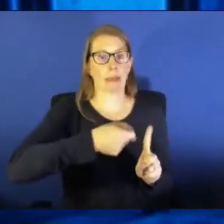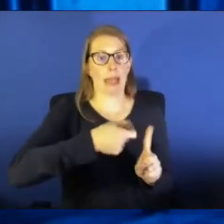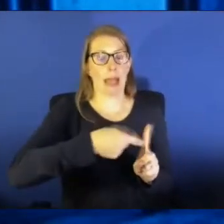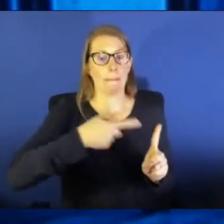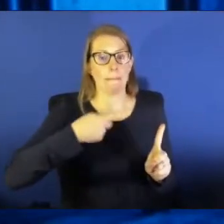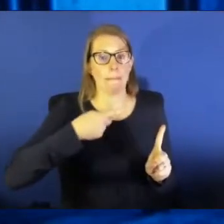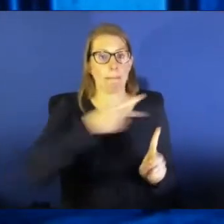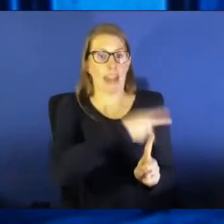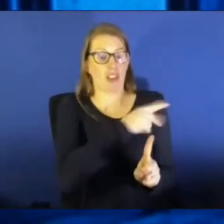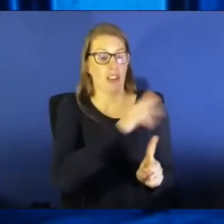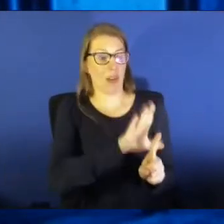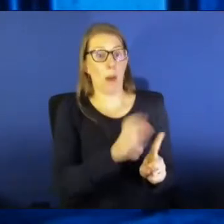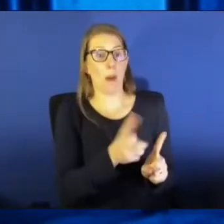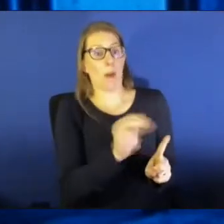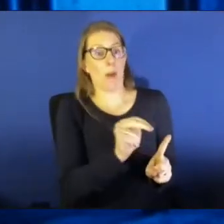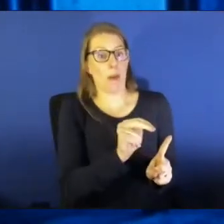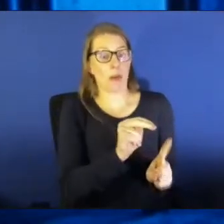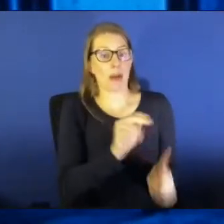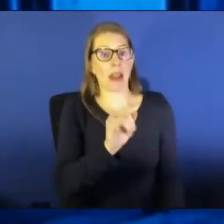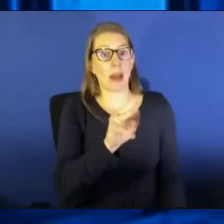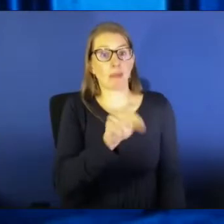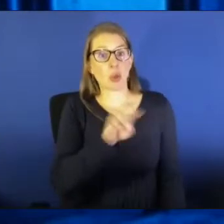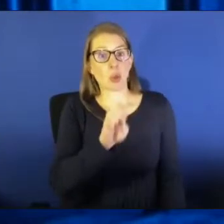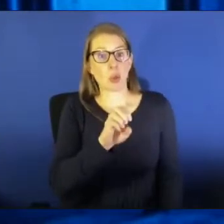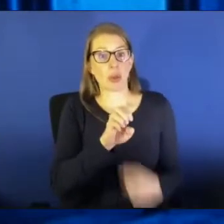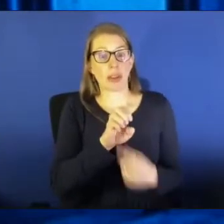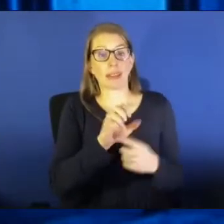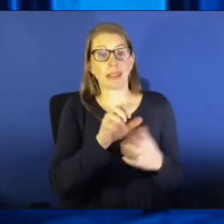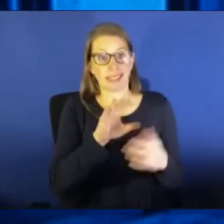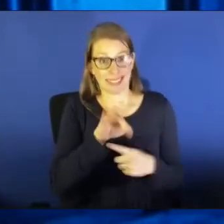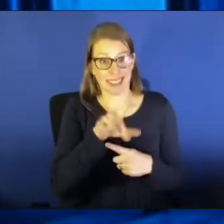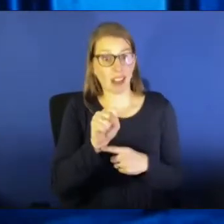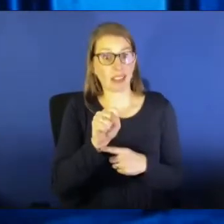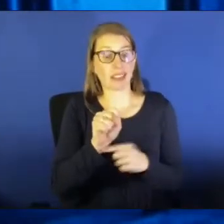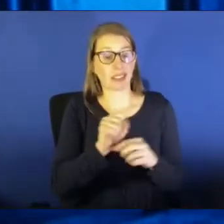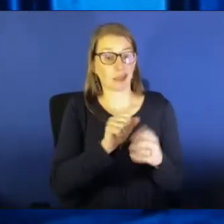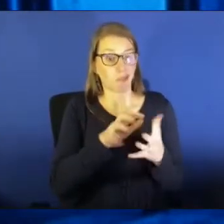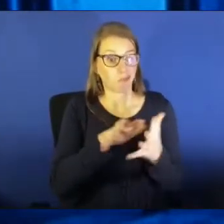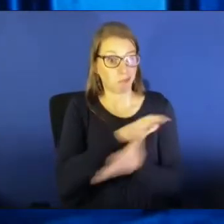to fight cancer. And it's completely revolutionized the way we treat